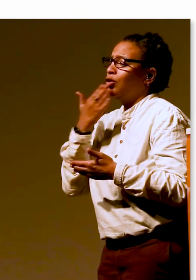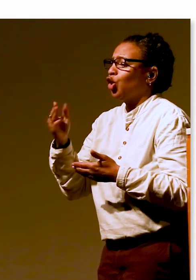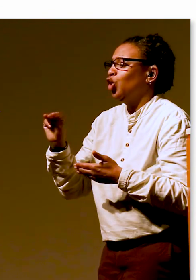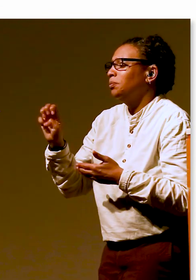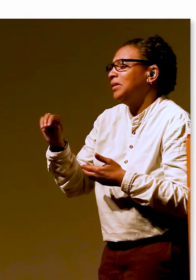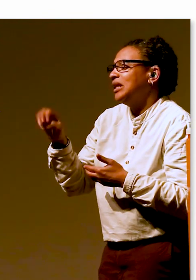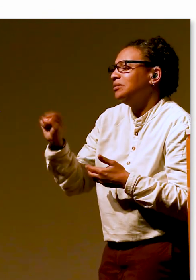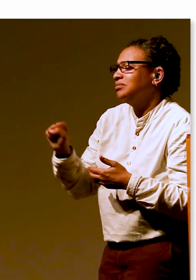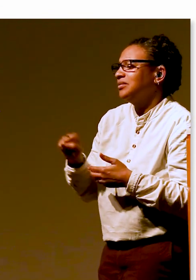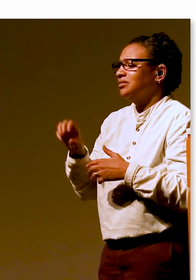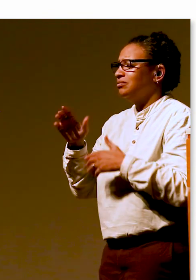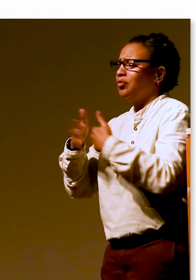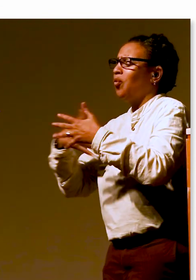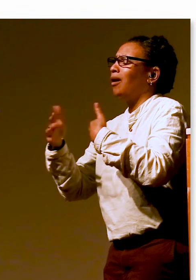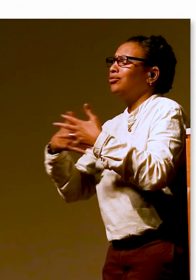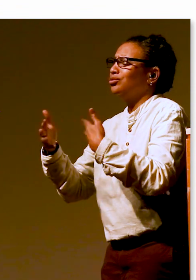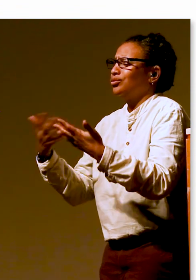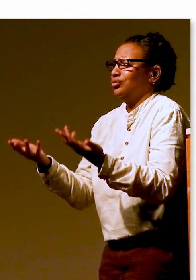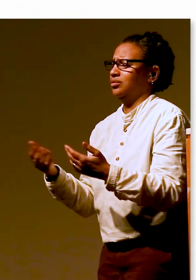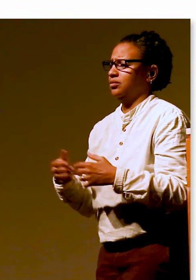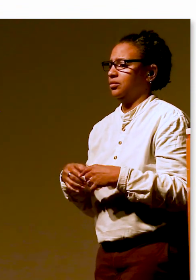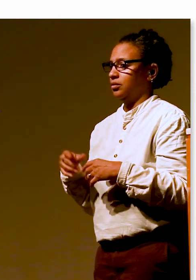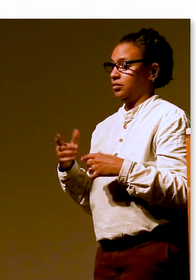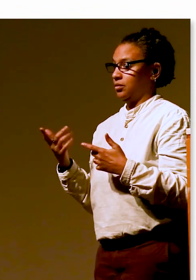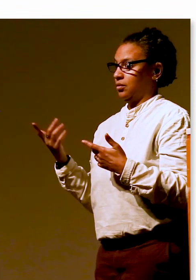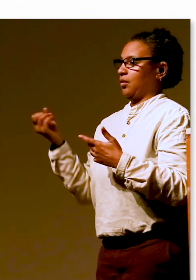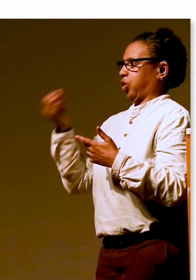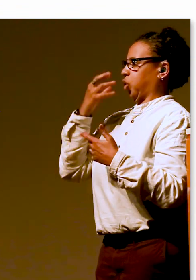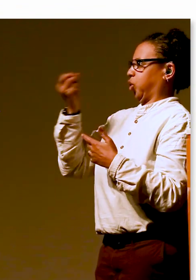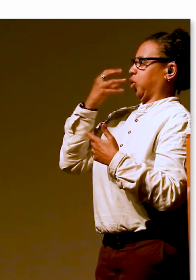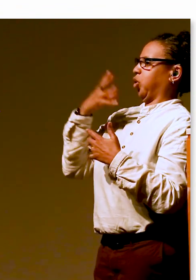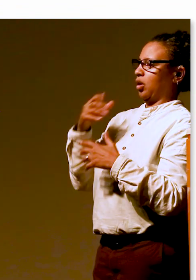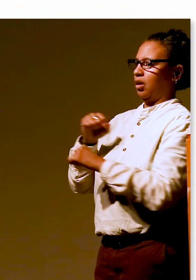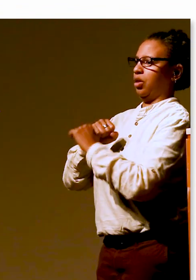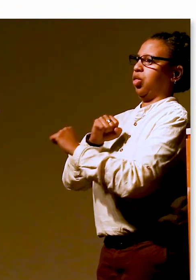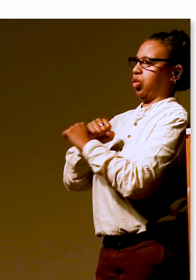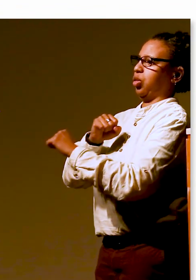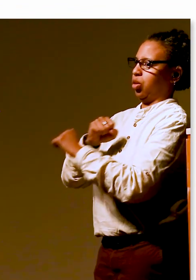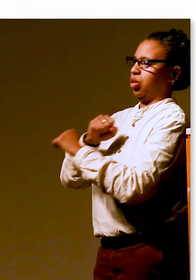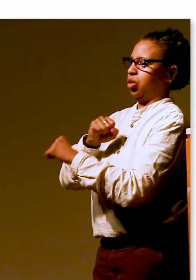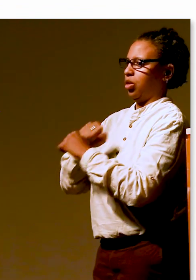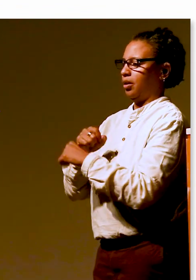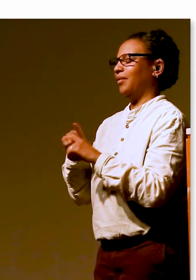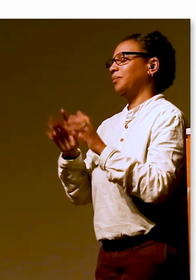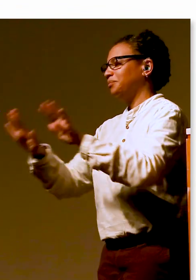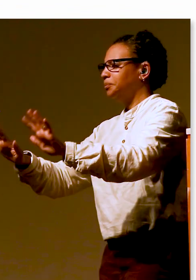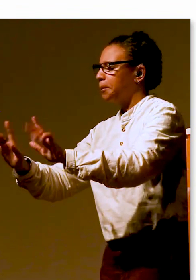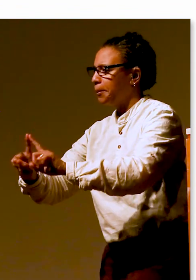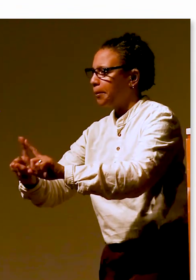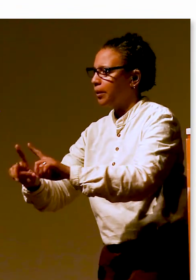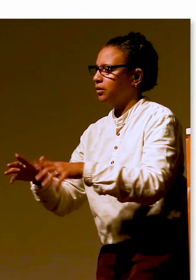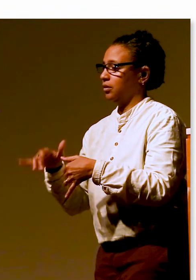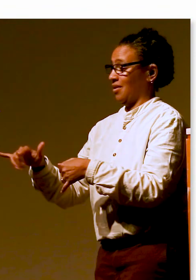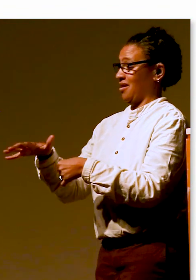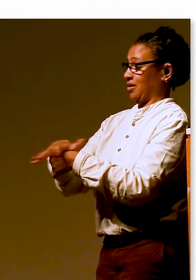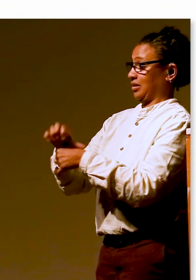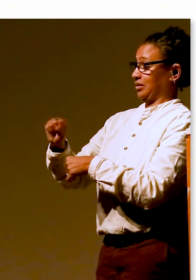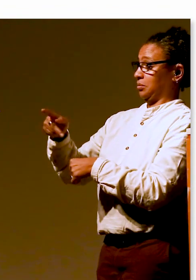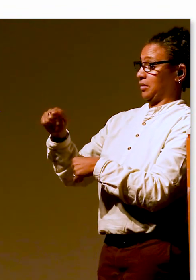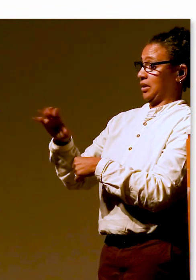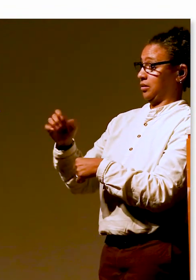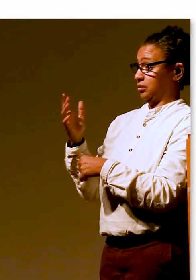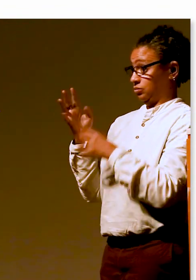I post sponsored posts shamelessly with brands and organizations that I really love. I